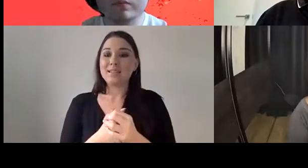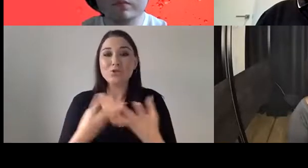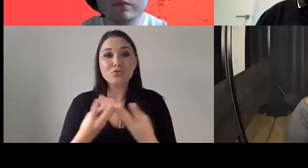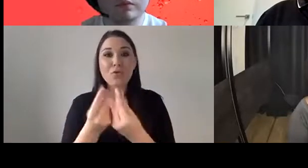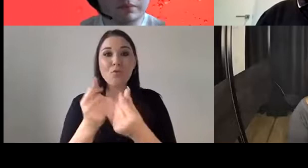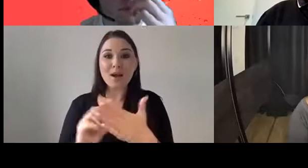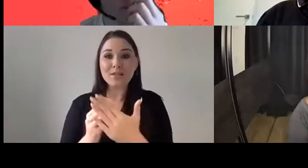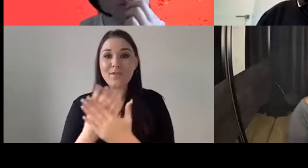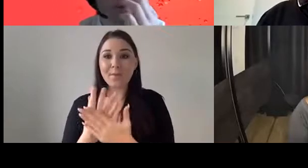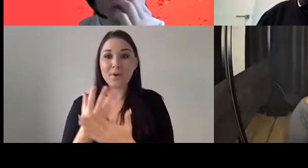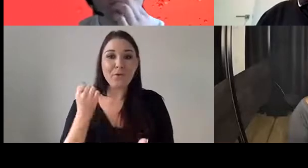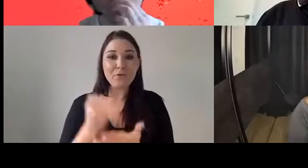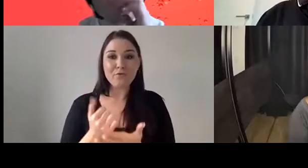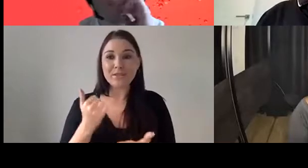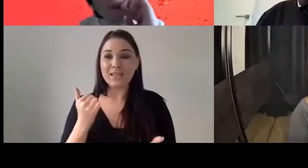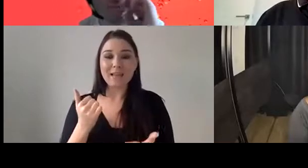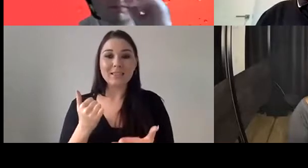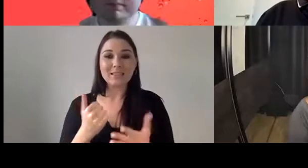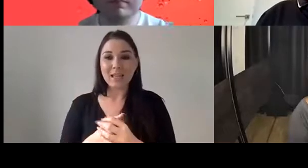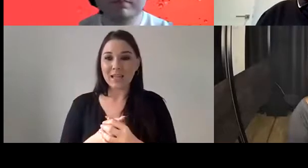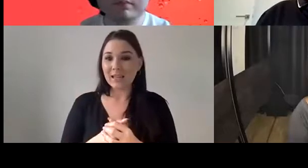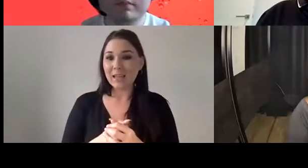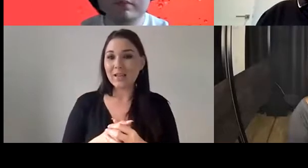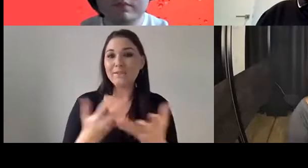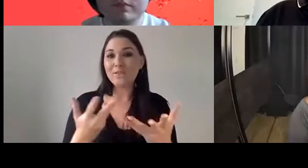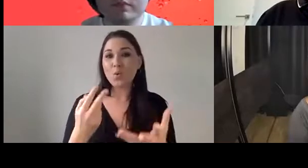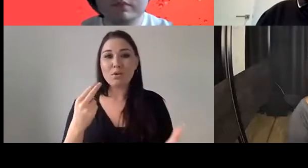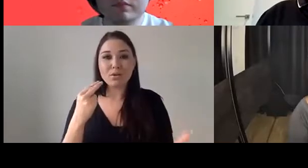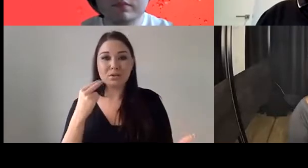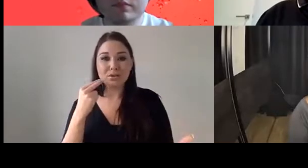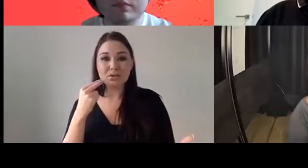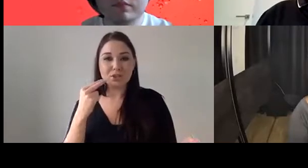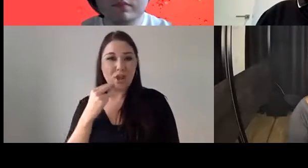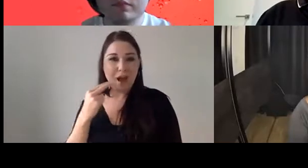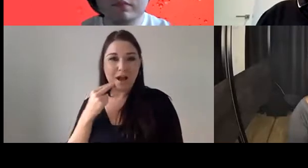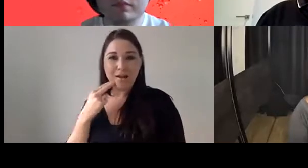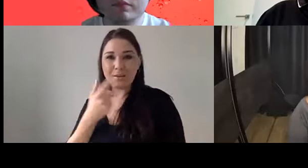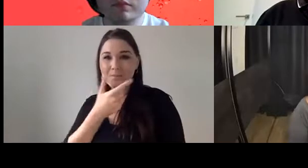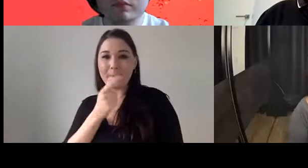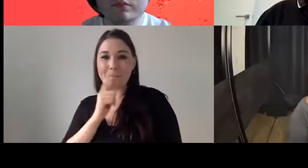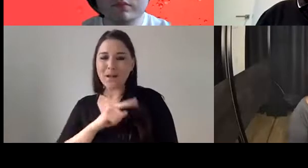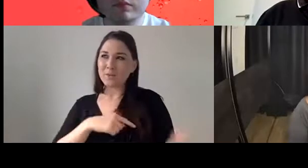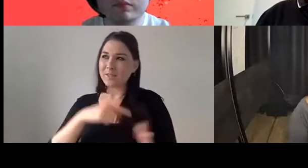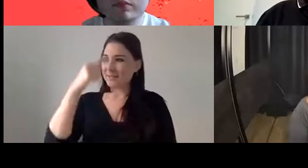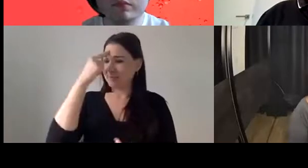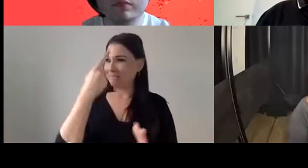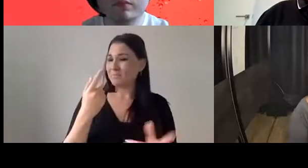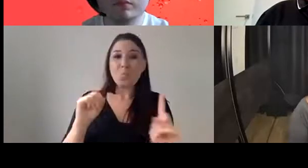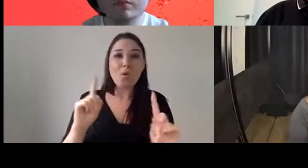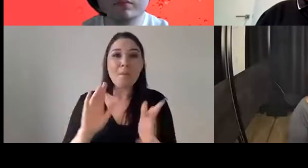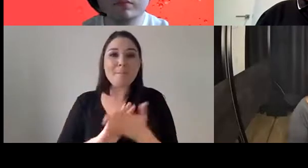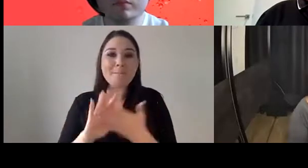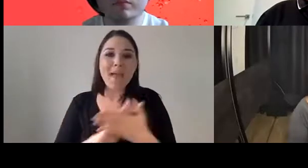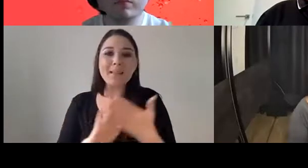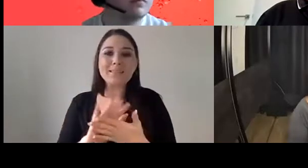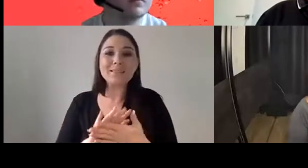was a fantastic haven for the chronically shy. And there was a time we didn't know really what that meant at the time, but really is